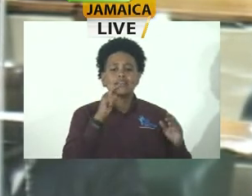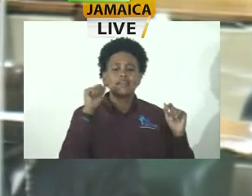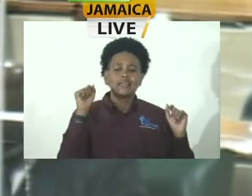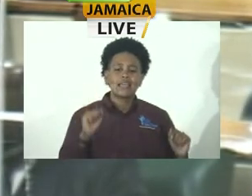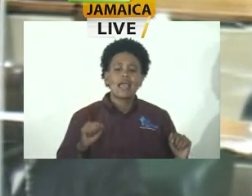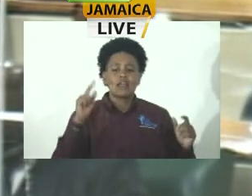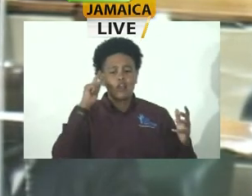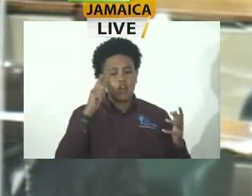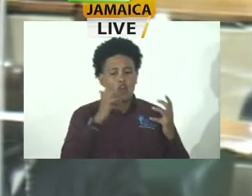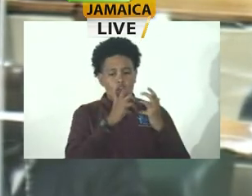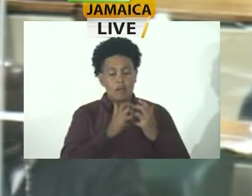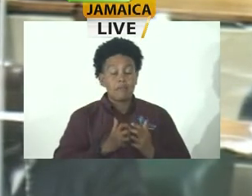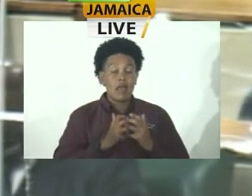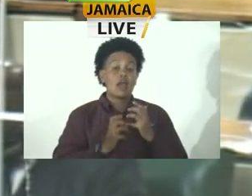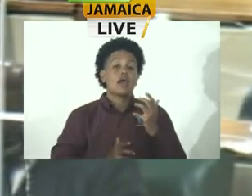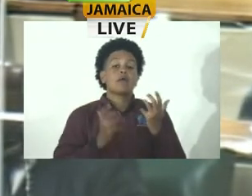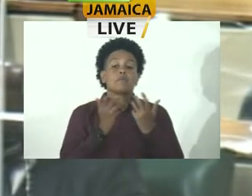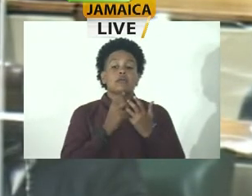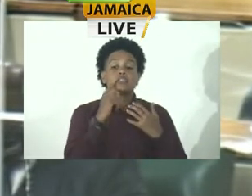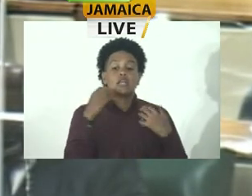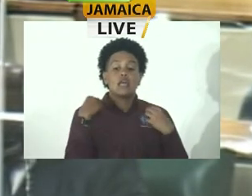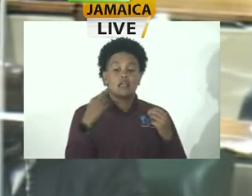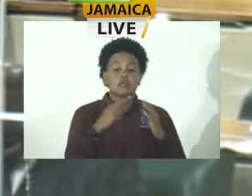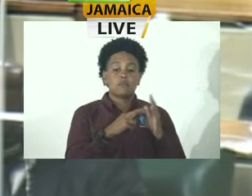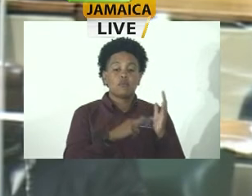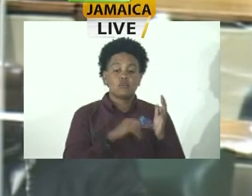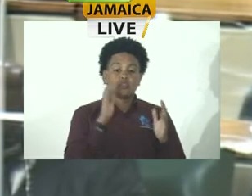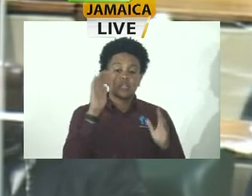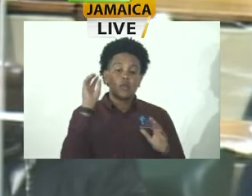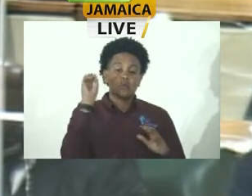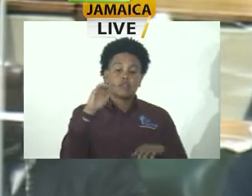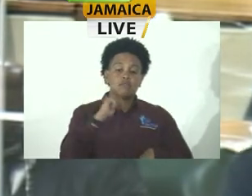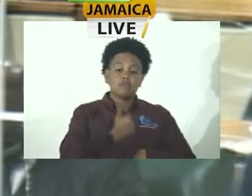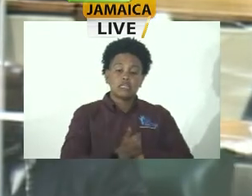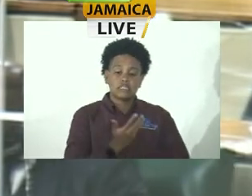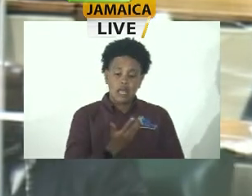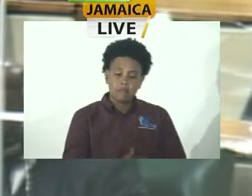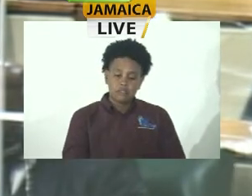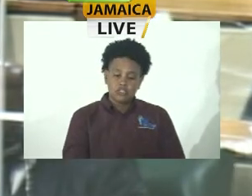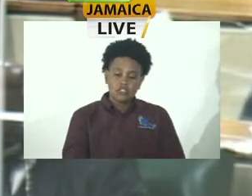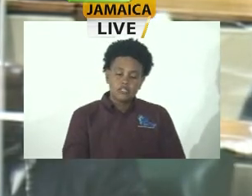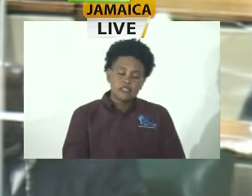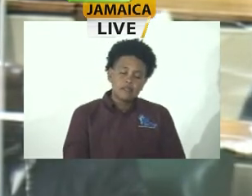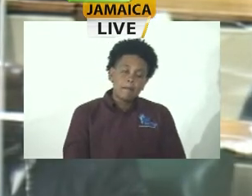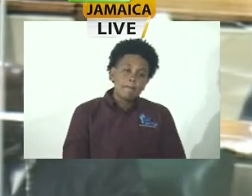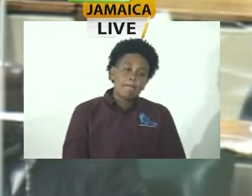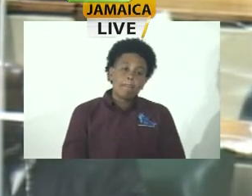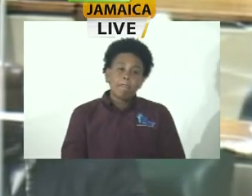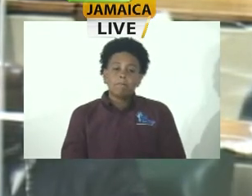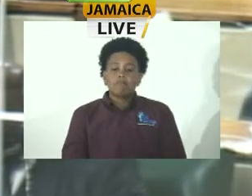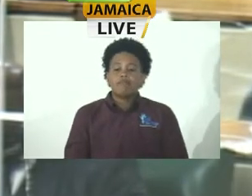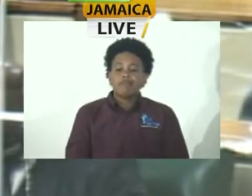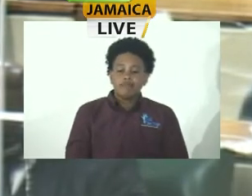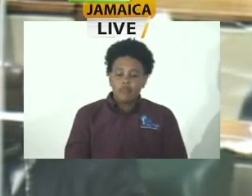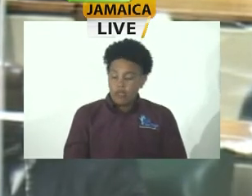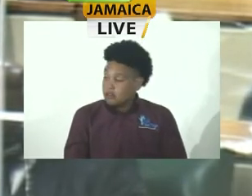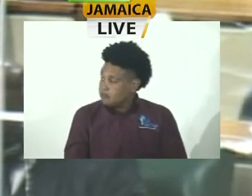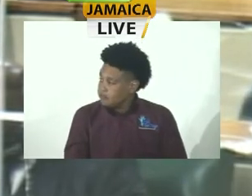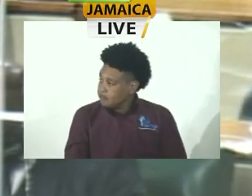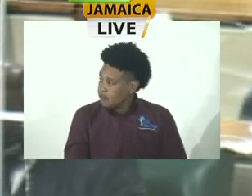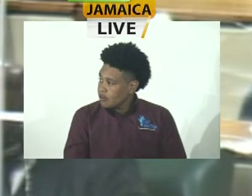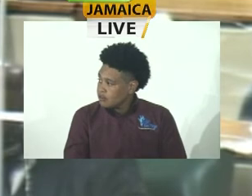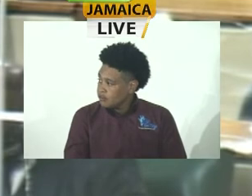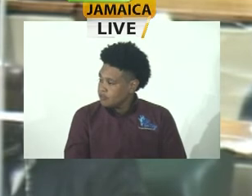comply with the health protocols that are going to be established but this is also madam speaker to